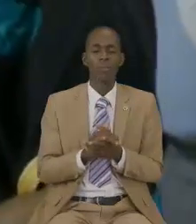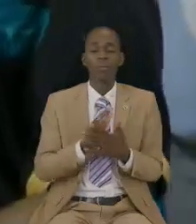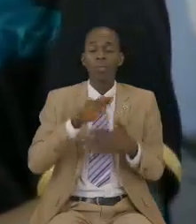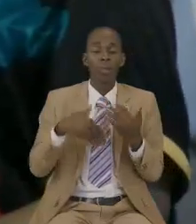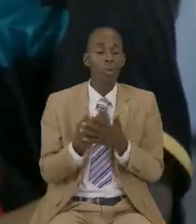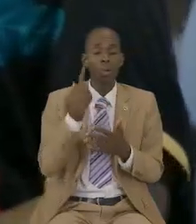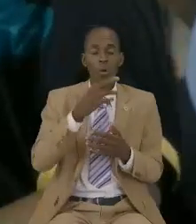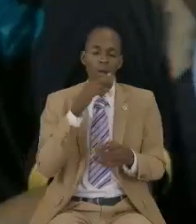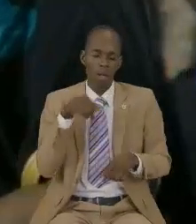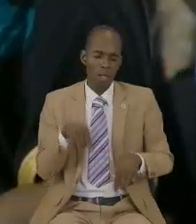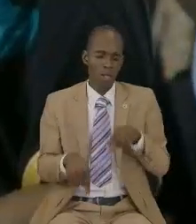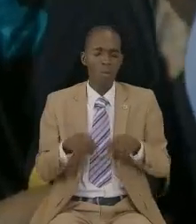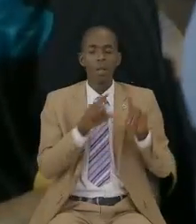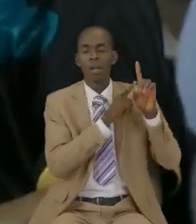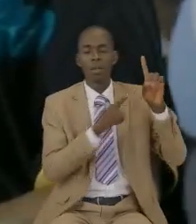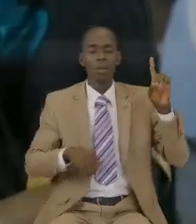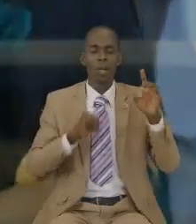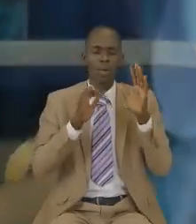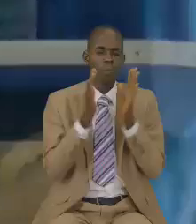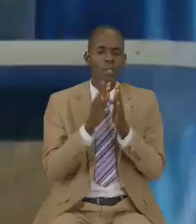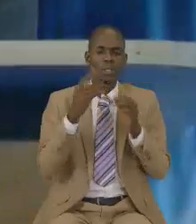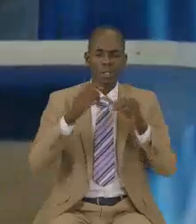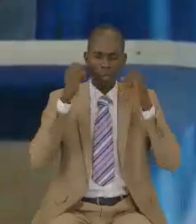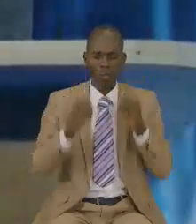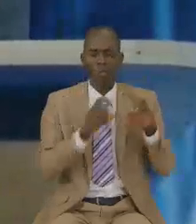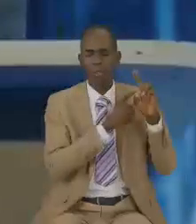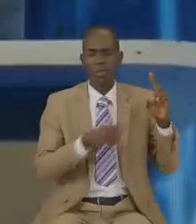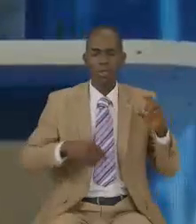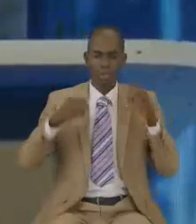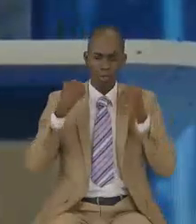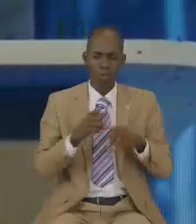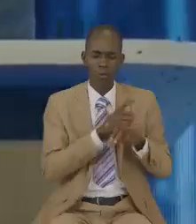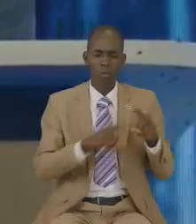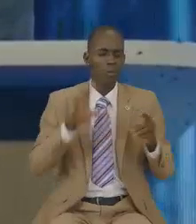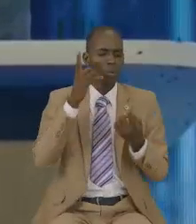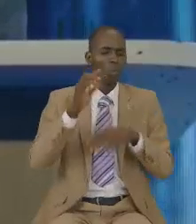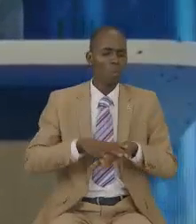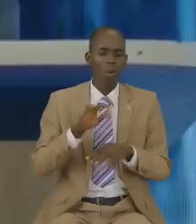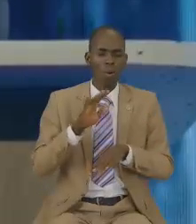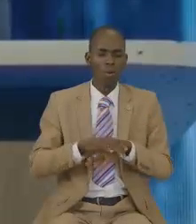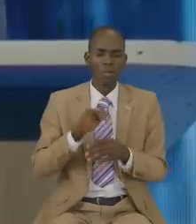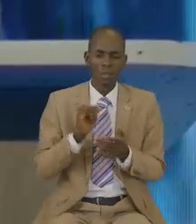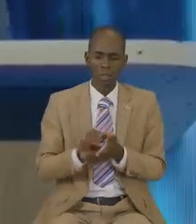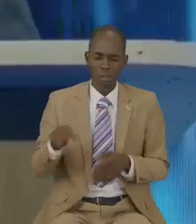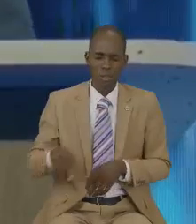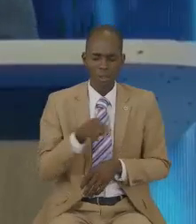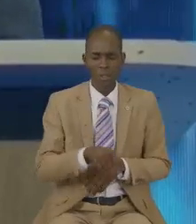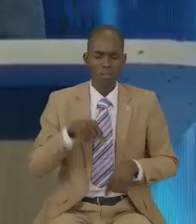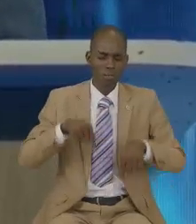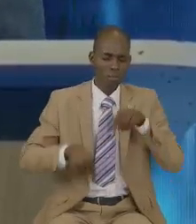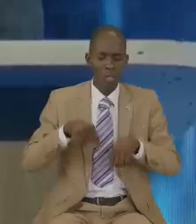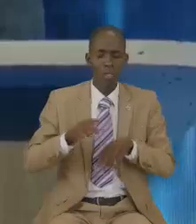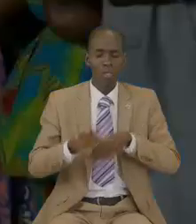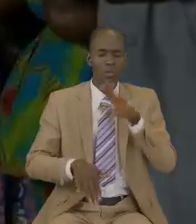are lame, I pray the power of God, the strength of the Lord will come to those lame legs now. Rise up and walk